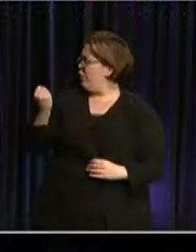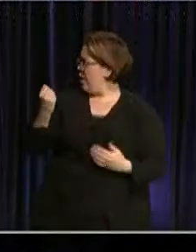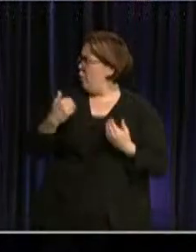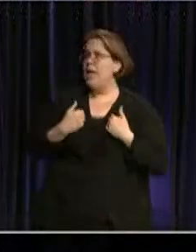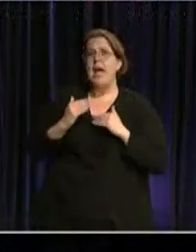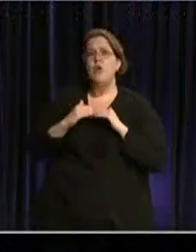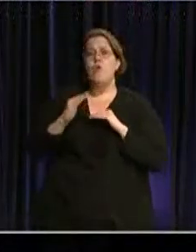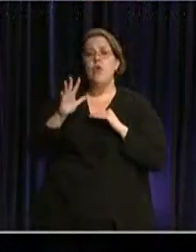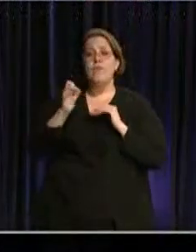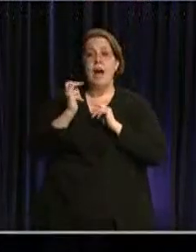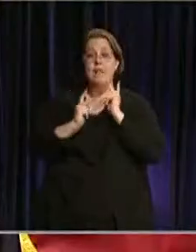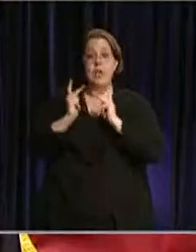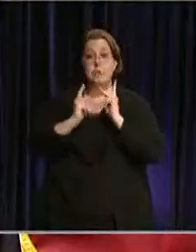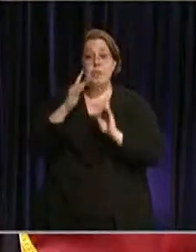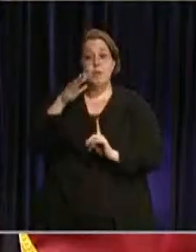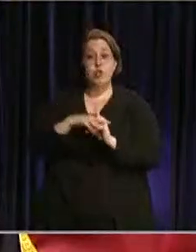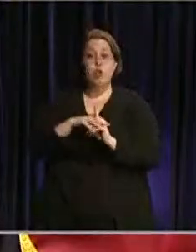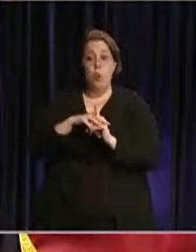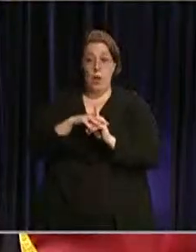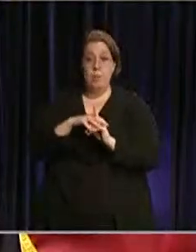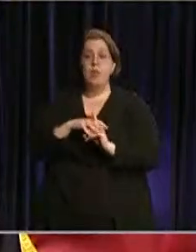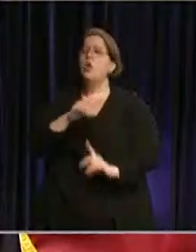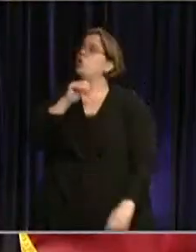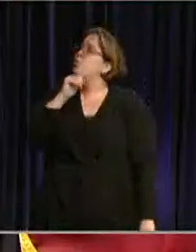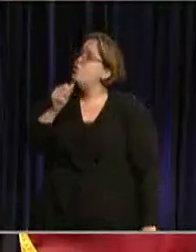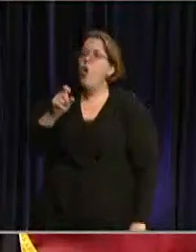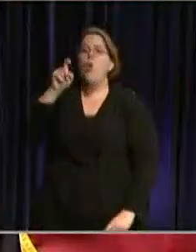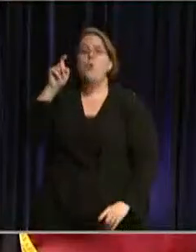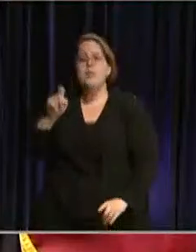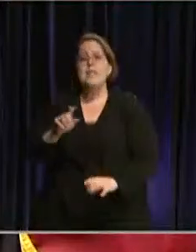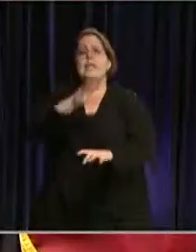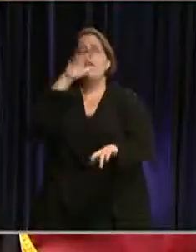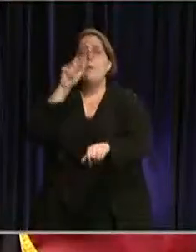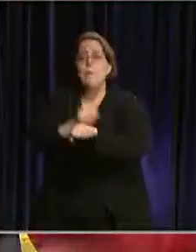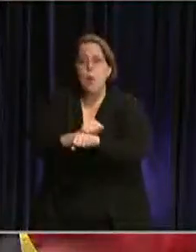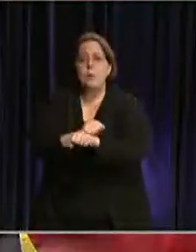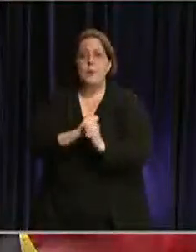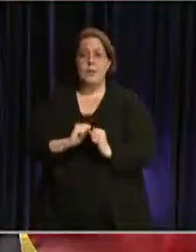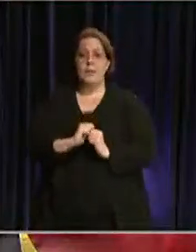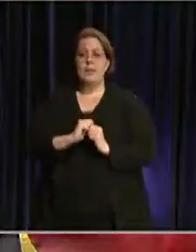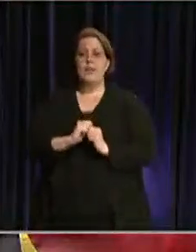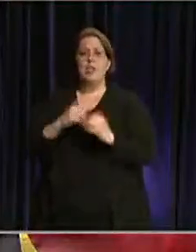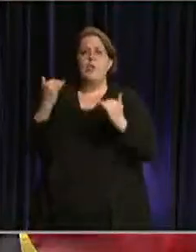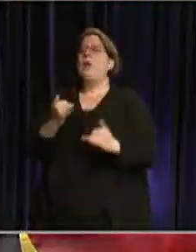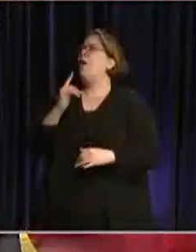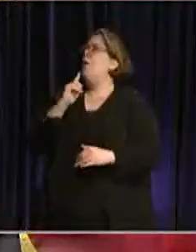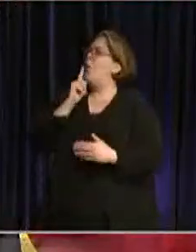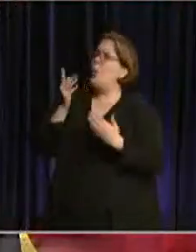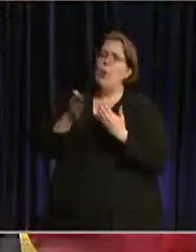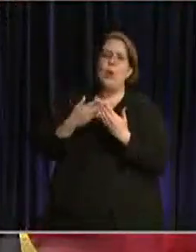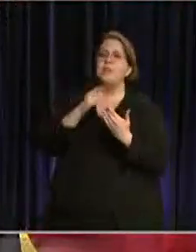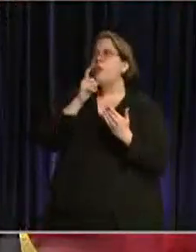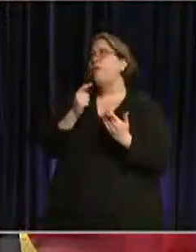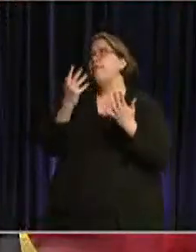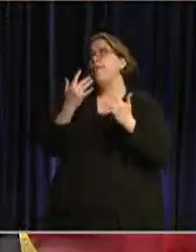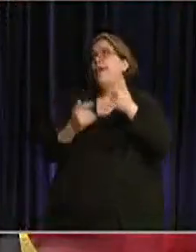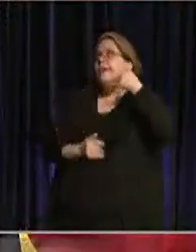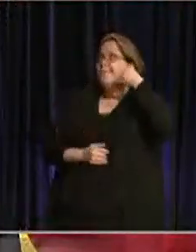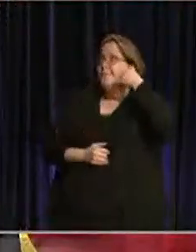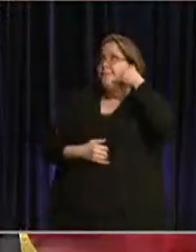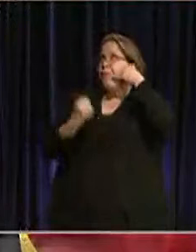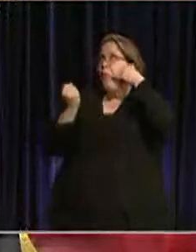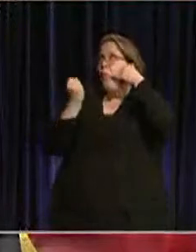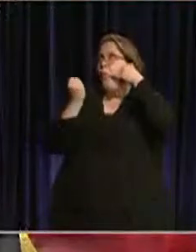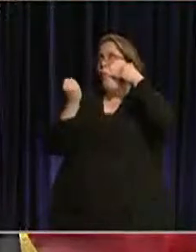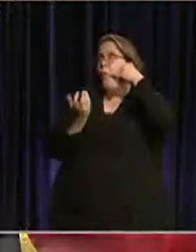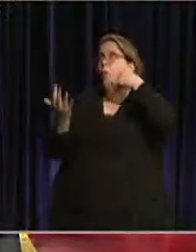had over 500 people show up. You don't need an appointment. So it is easier than ever. You don't have to wait on hold all day long. You don't have